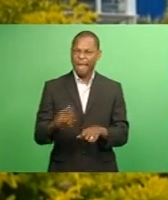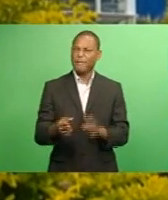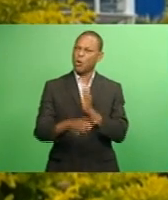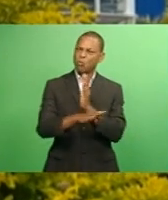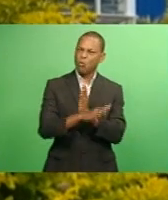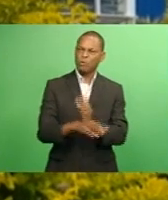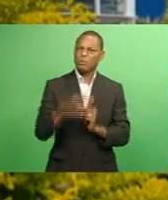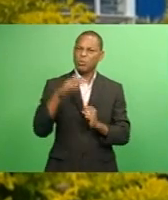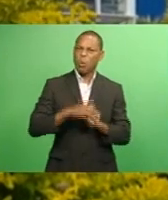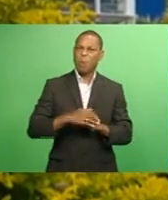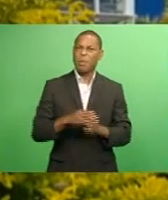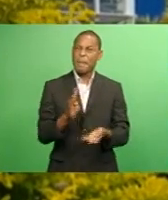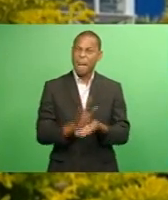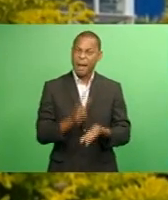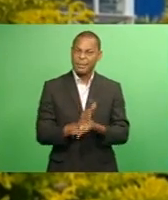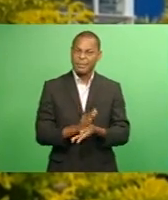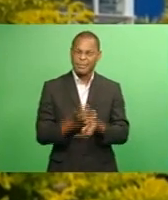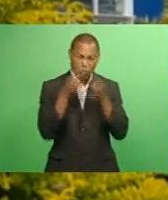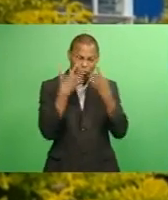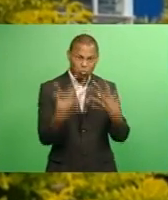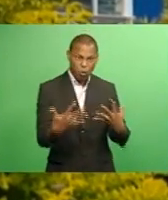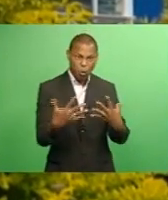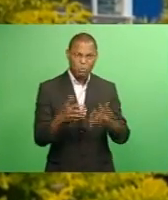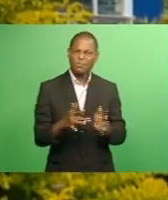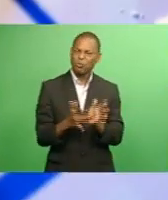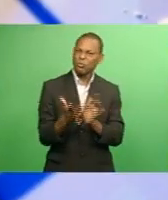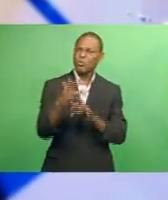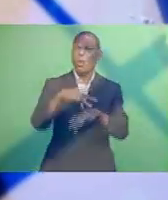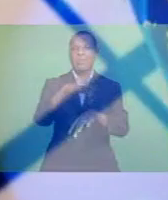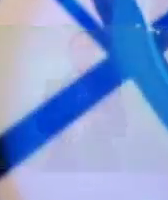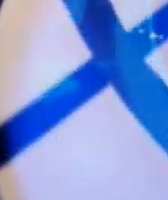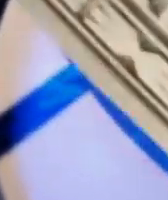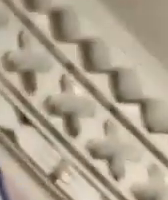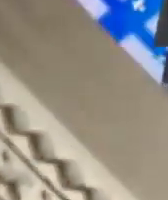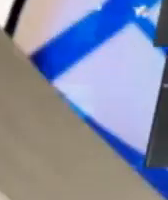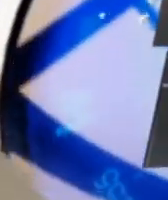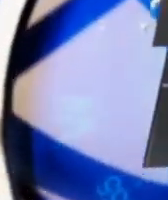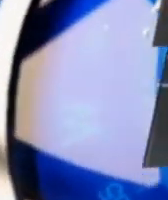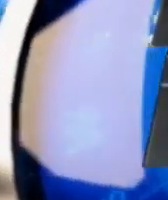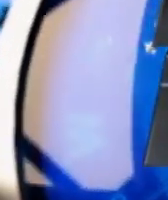which signifies the Jesus Christ.